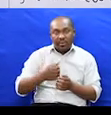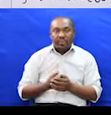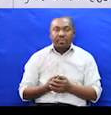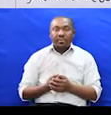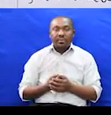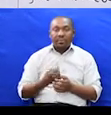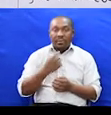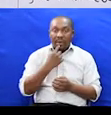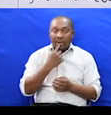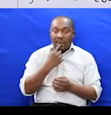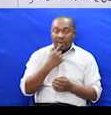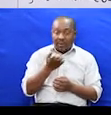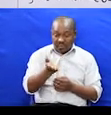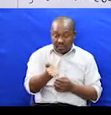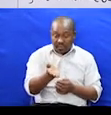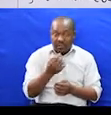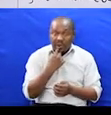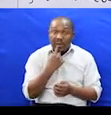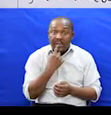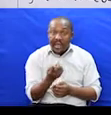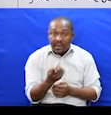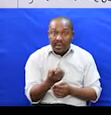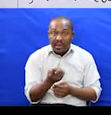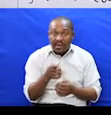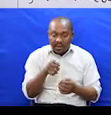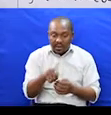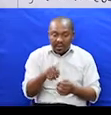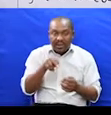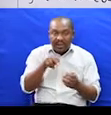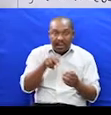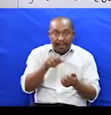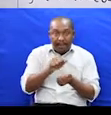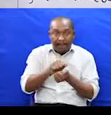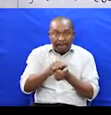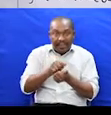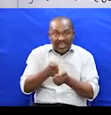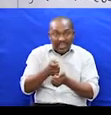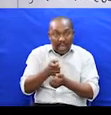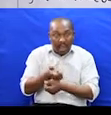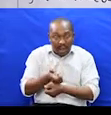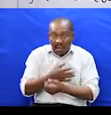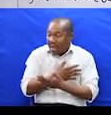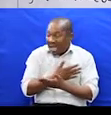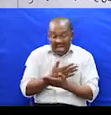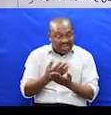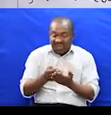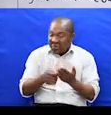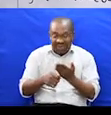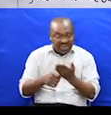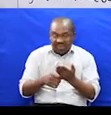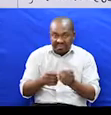They said that this particle has no charge. Has no